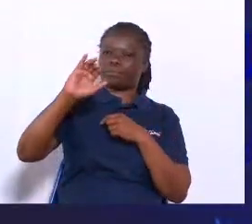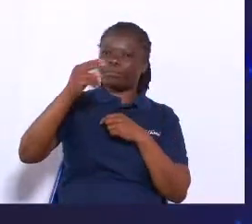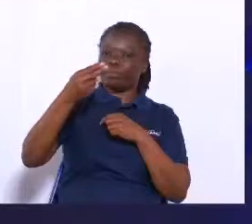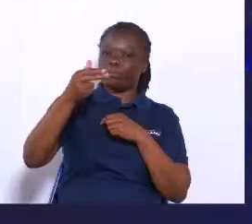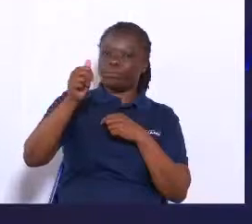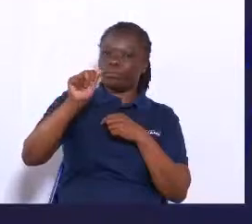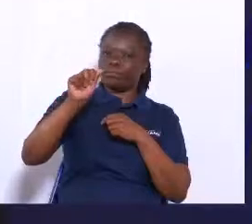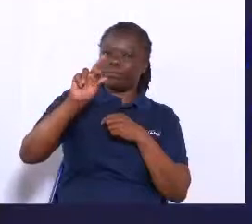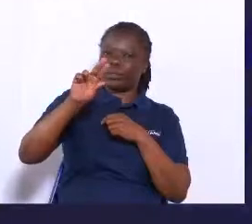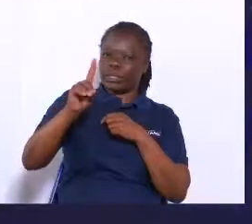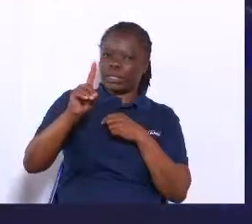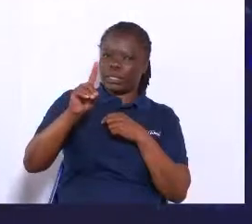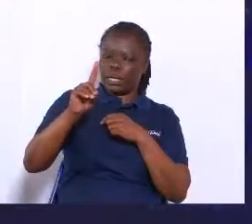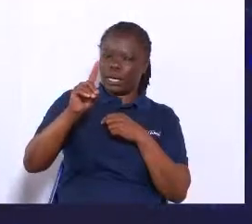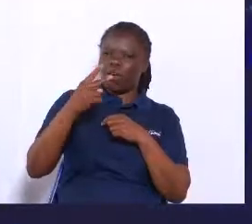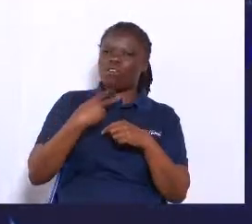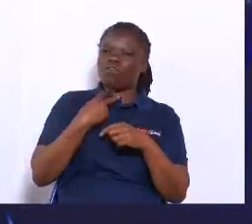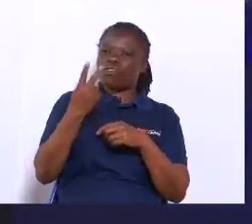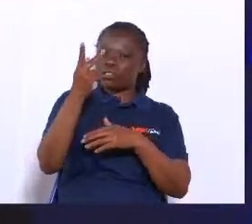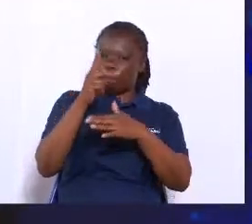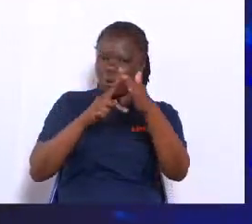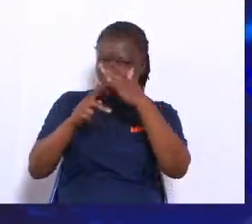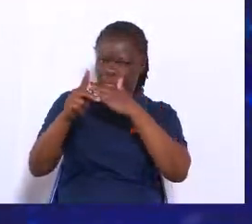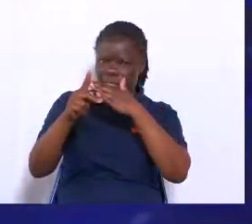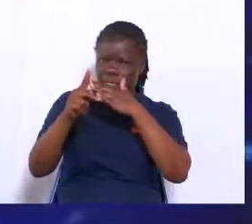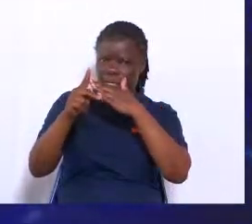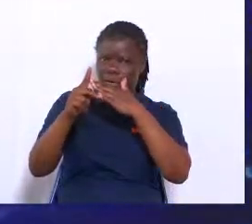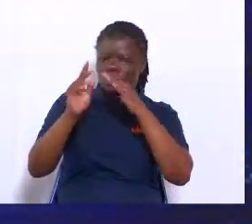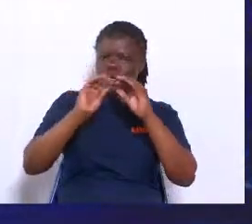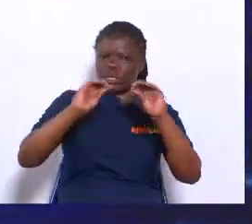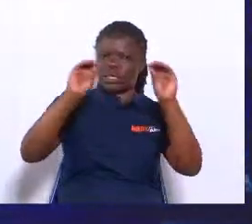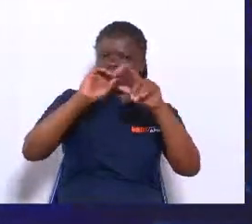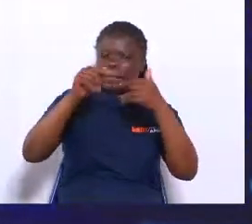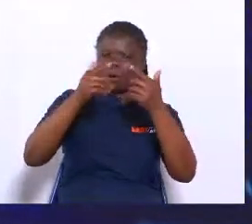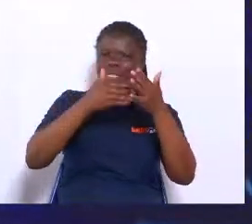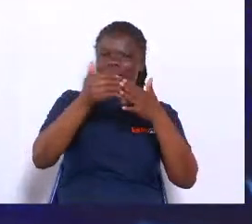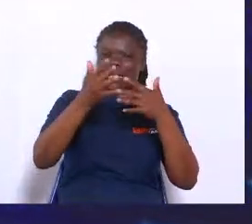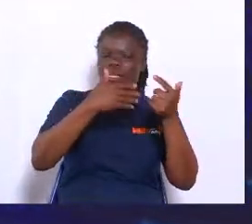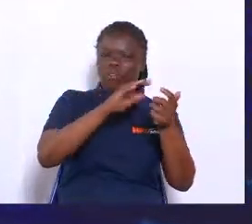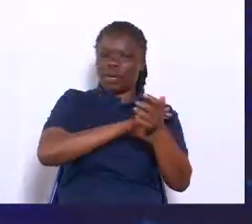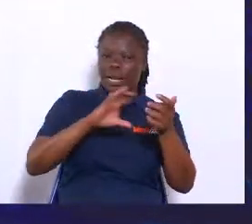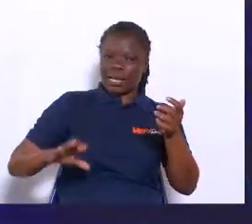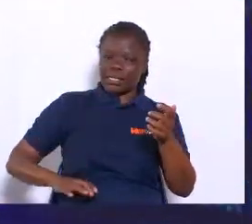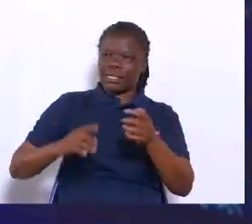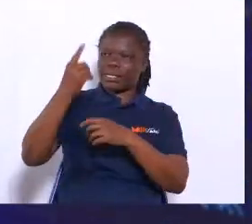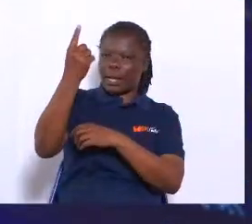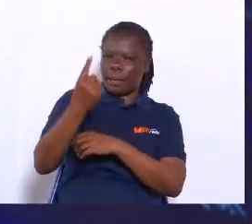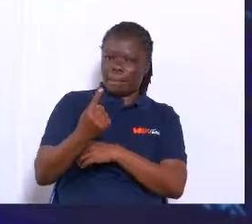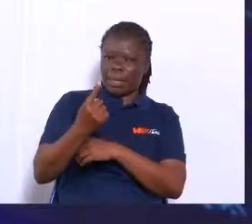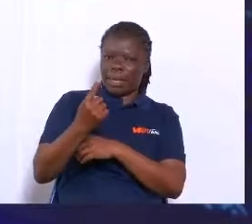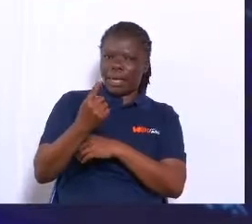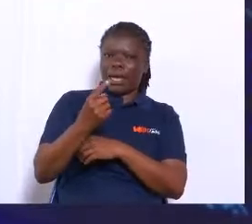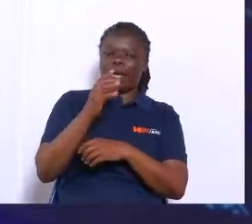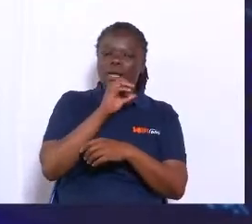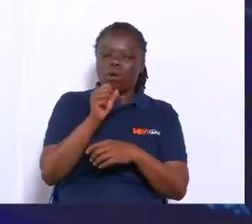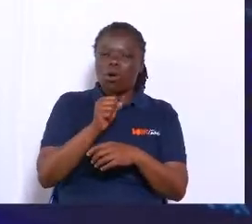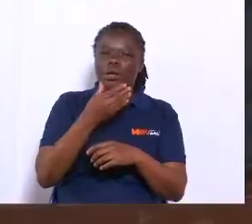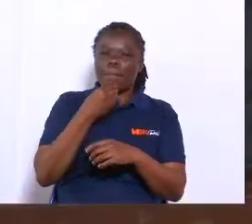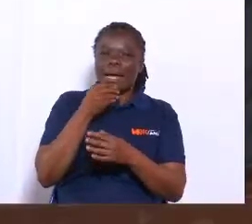of Voice of Prophecy was preaching on the signs of Christ's coming, and an old man stood up in the